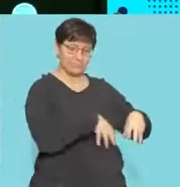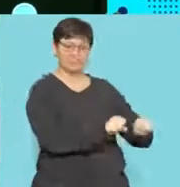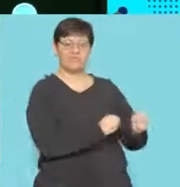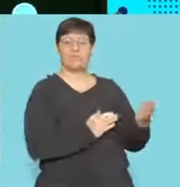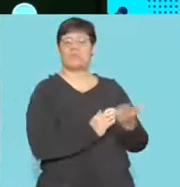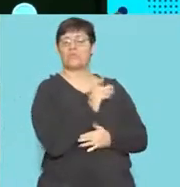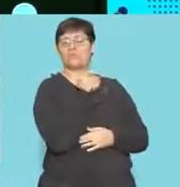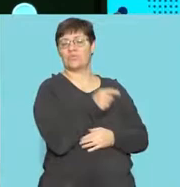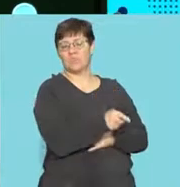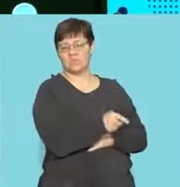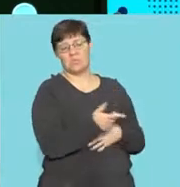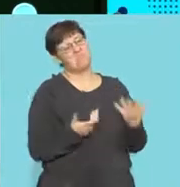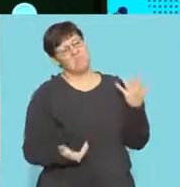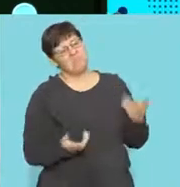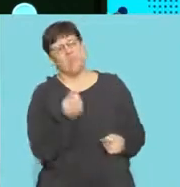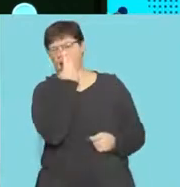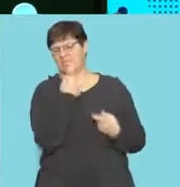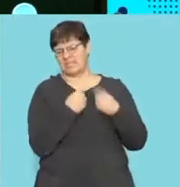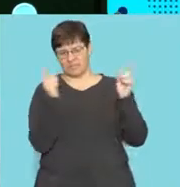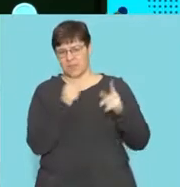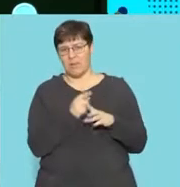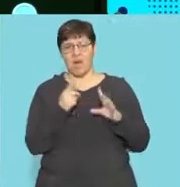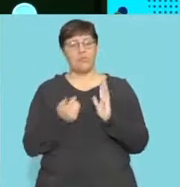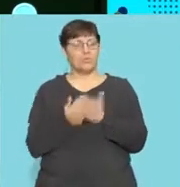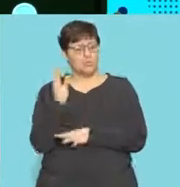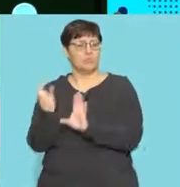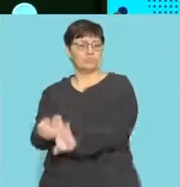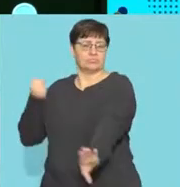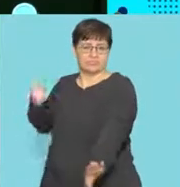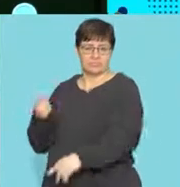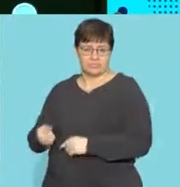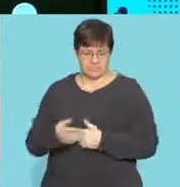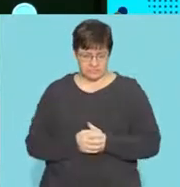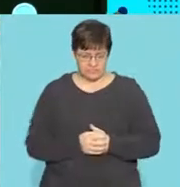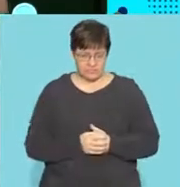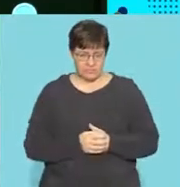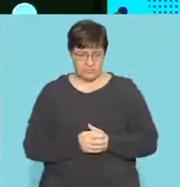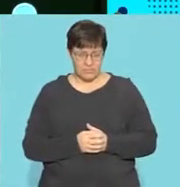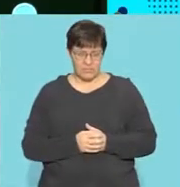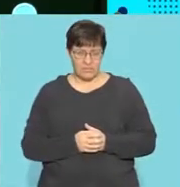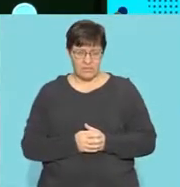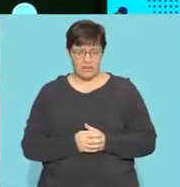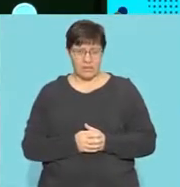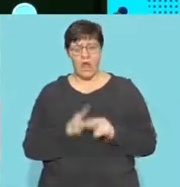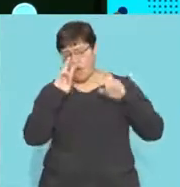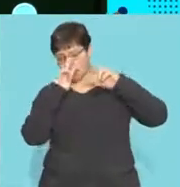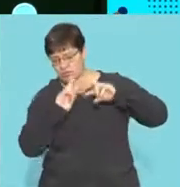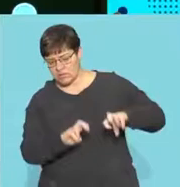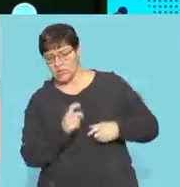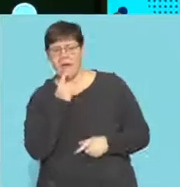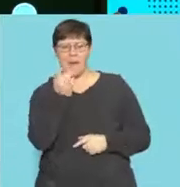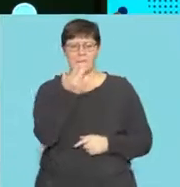with one exception, but by generators. There is some movement in terms of research about